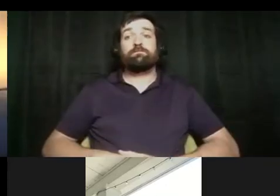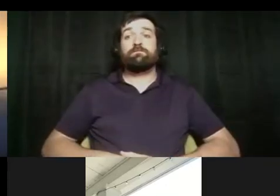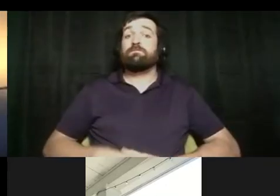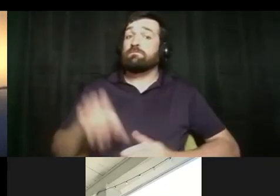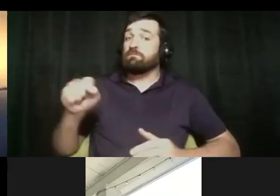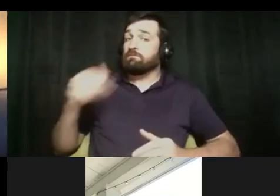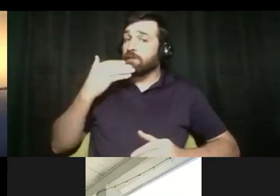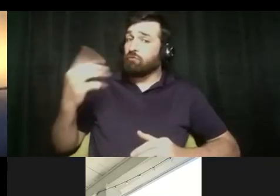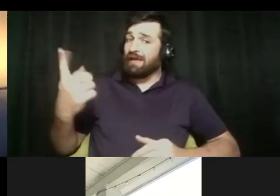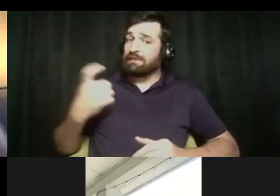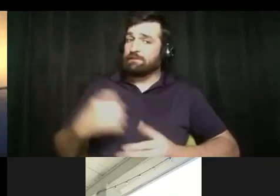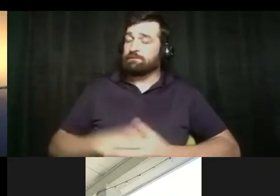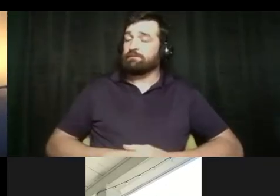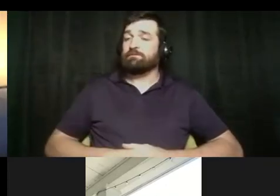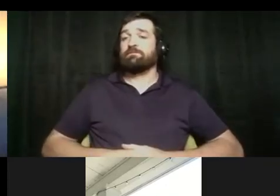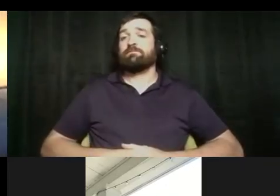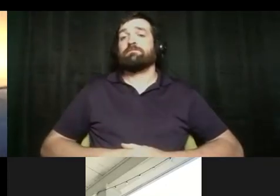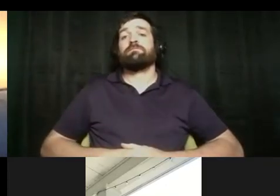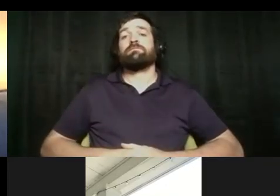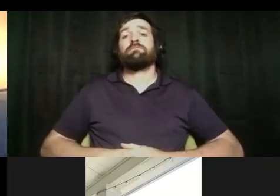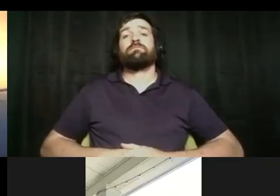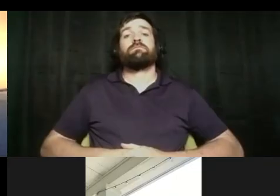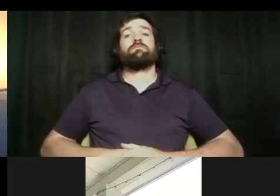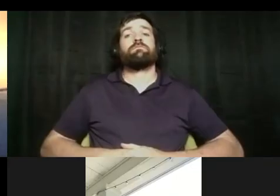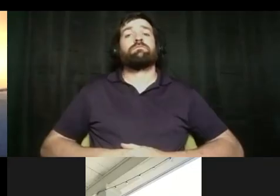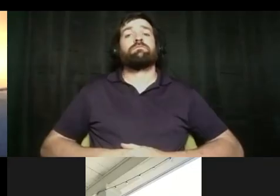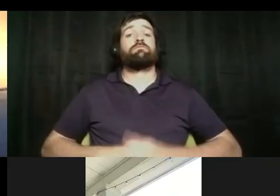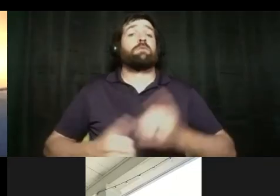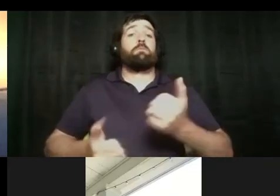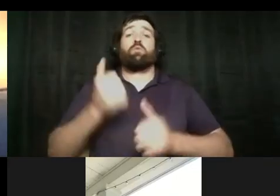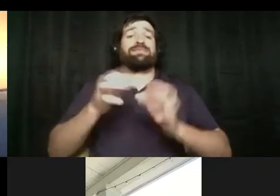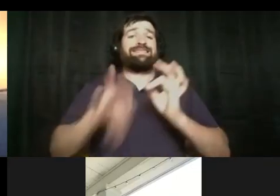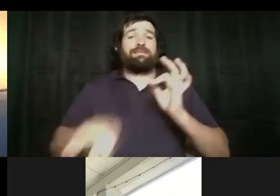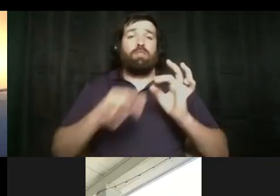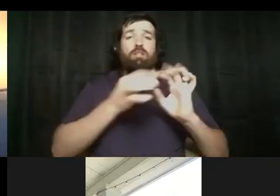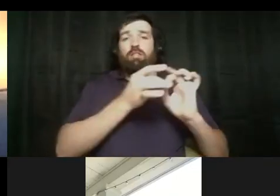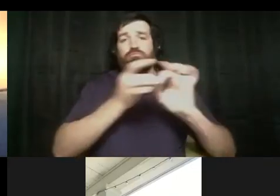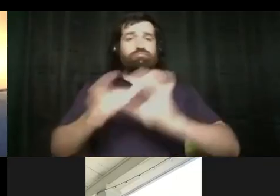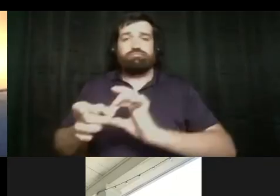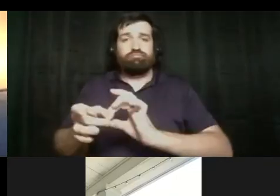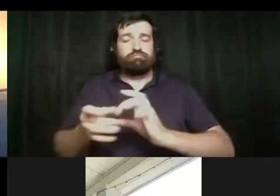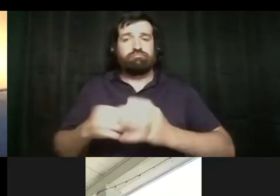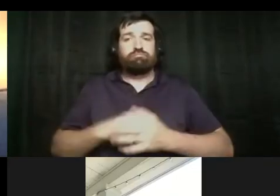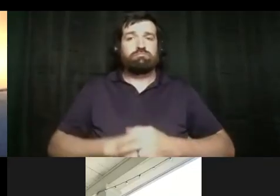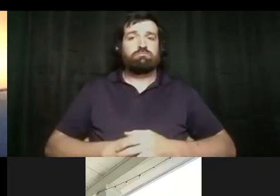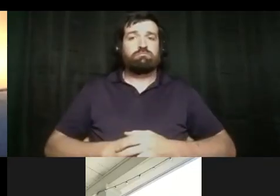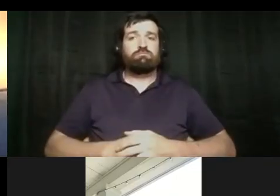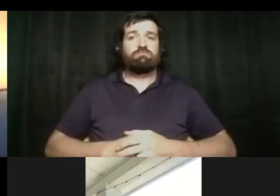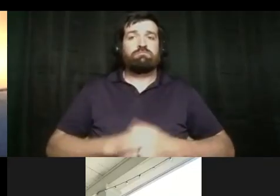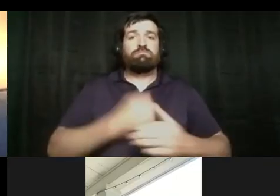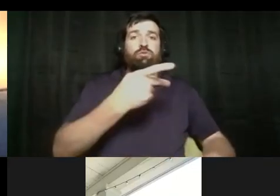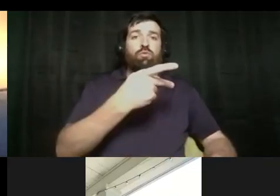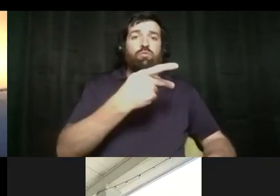for asking. I mean, I think that the simplest correlation is just between protein